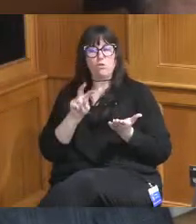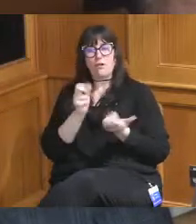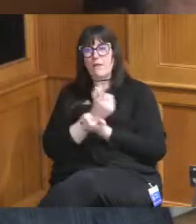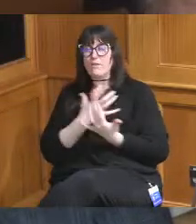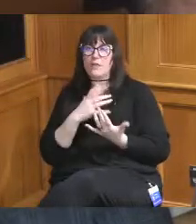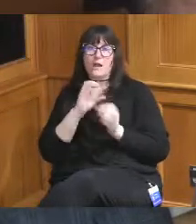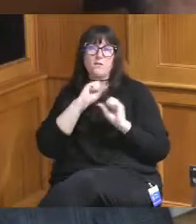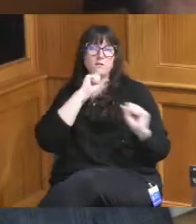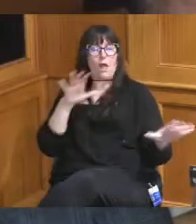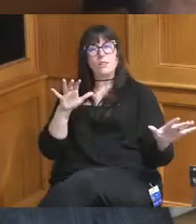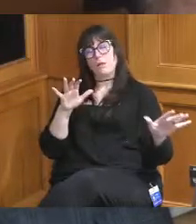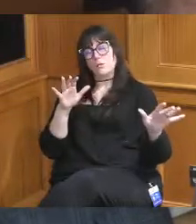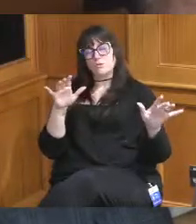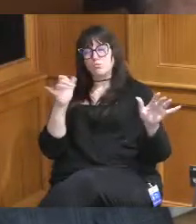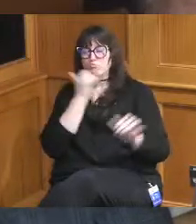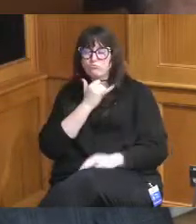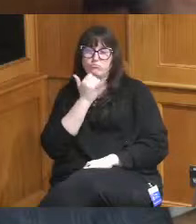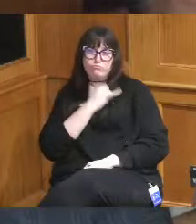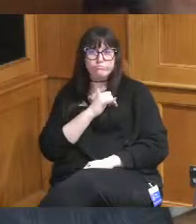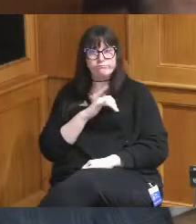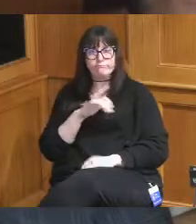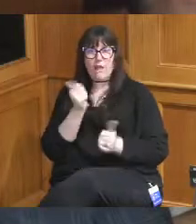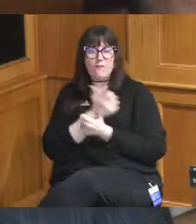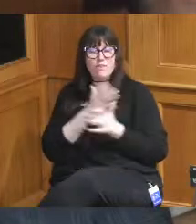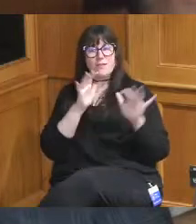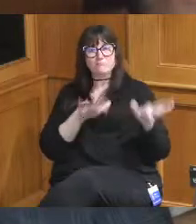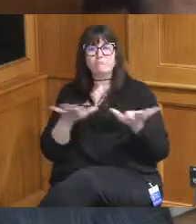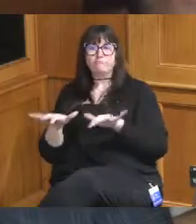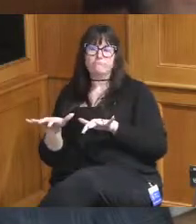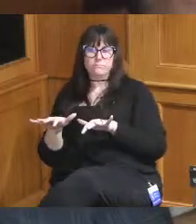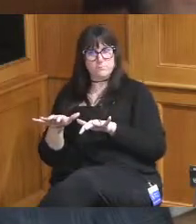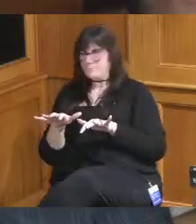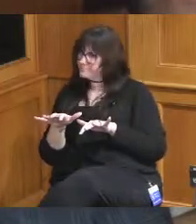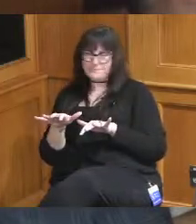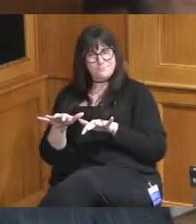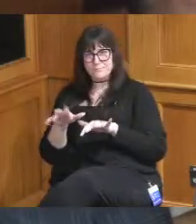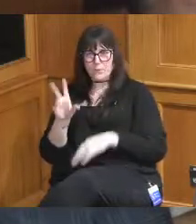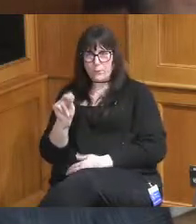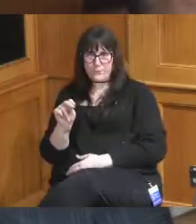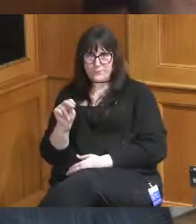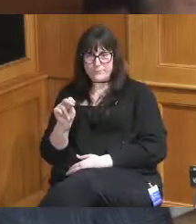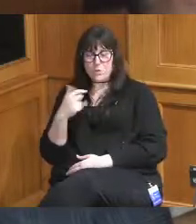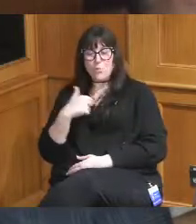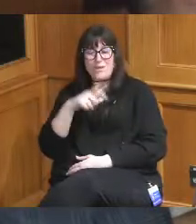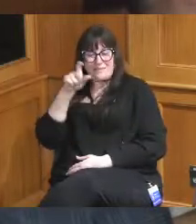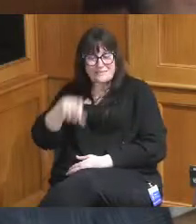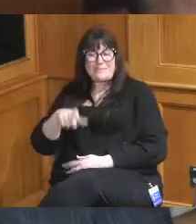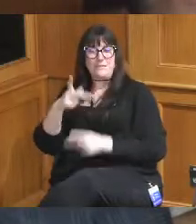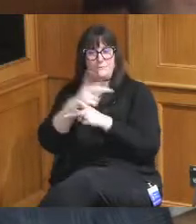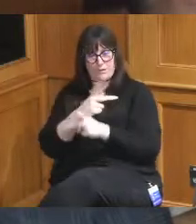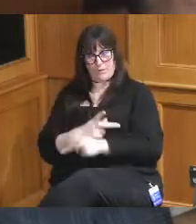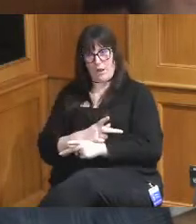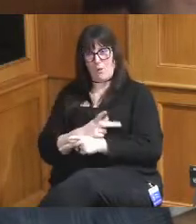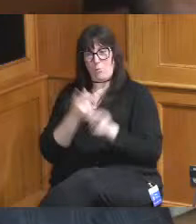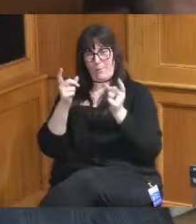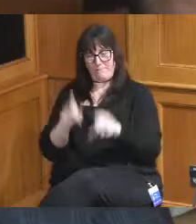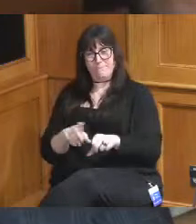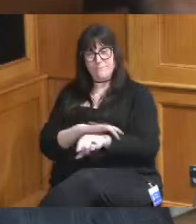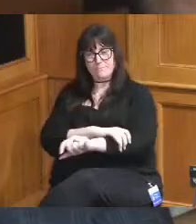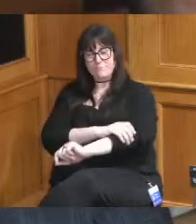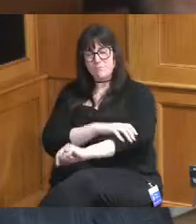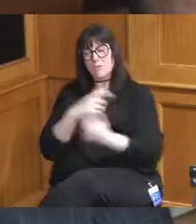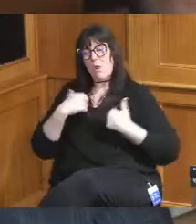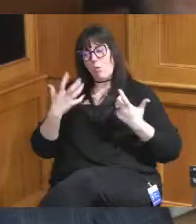wrong. We need to get down to some things that the people have seen. So that's where I just wanted to